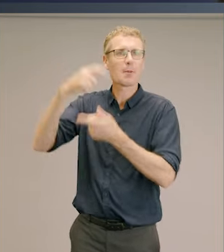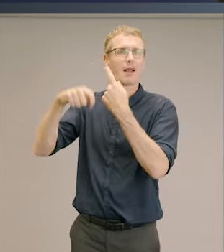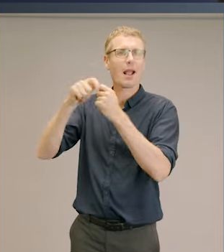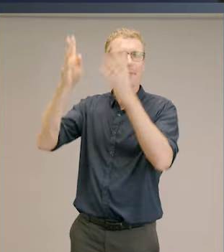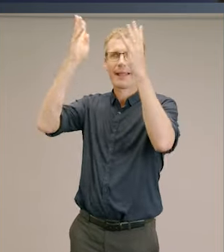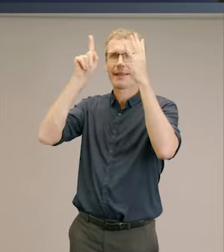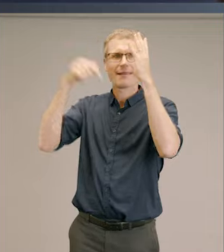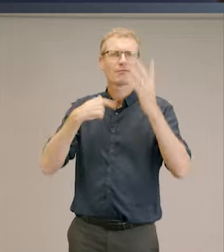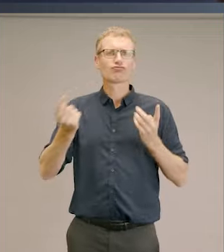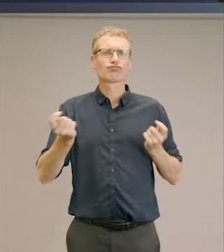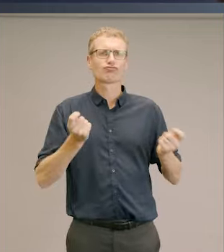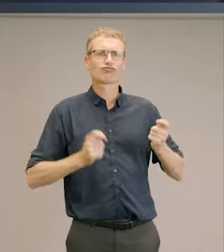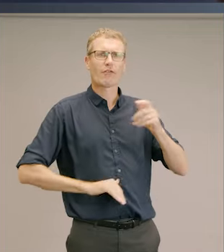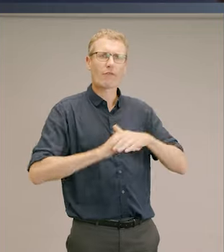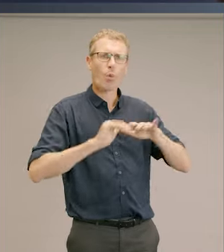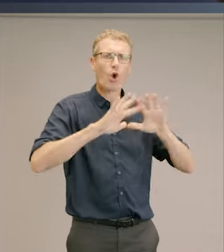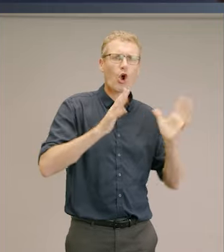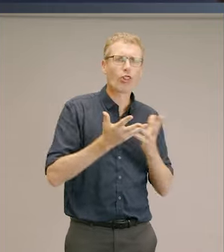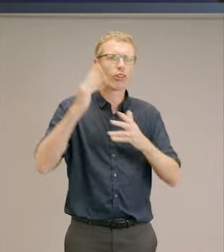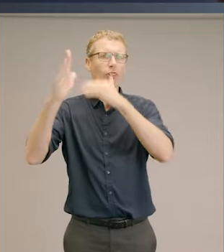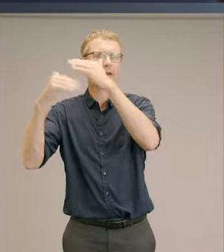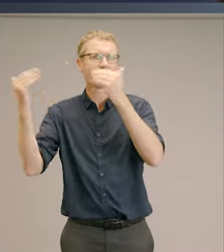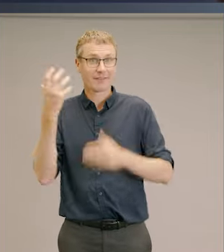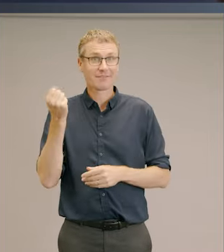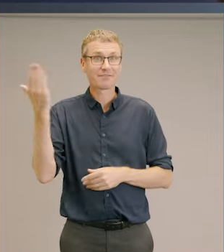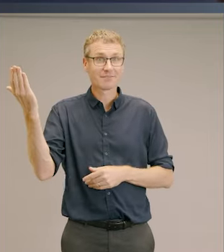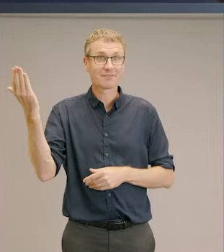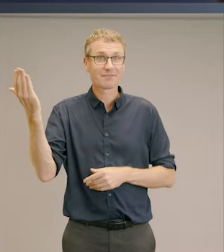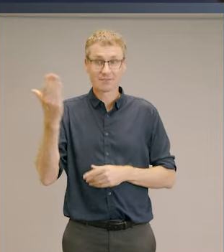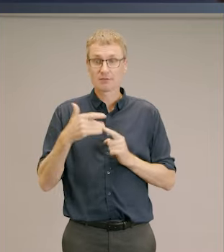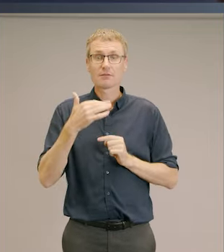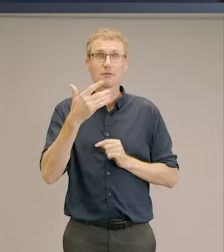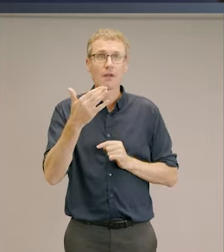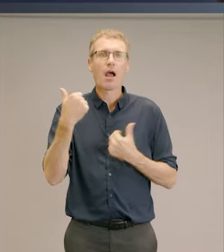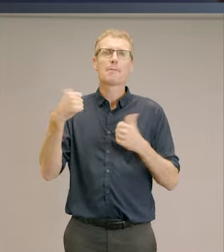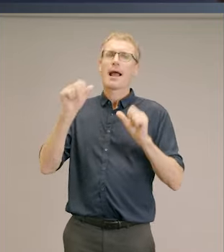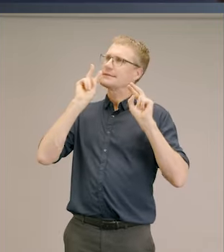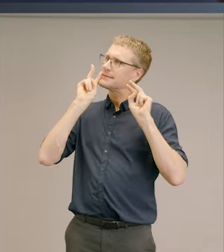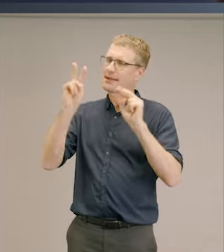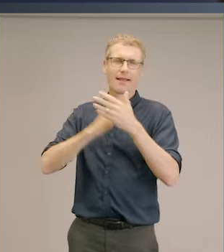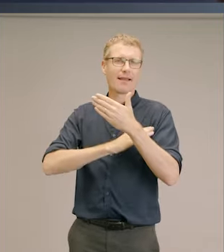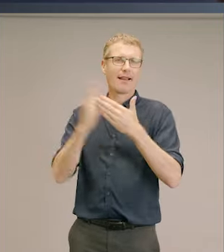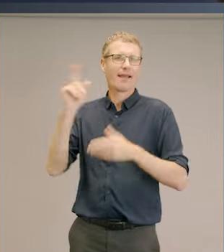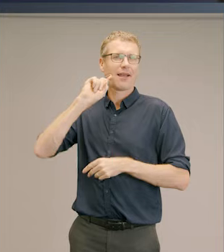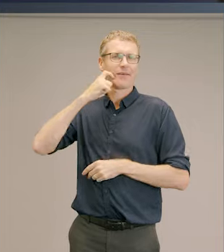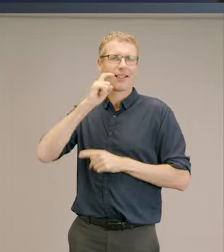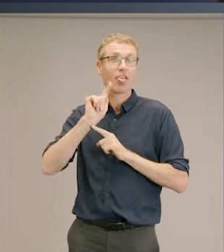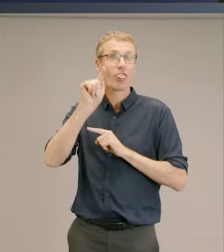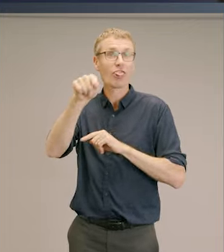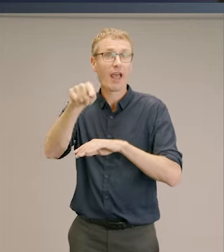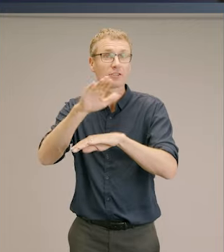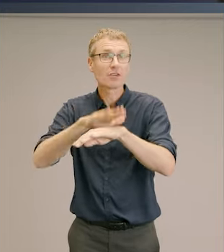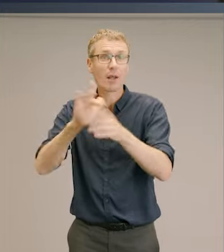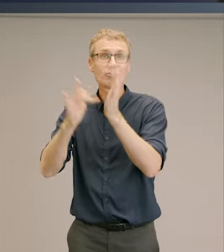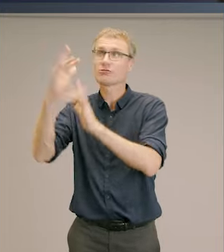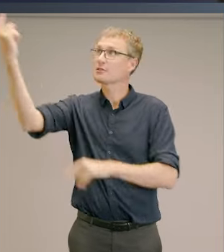Jesus has become king over the whole earth and heaven. And one day we'll see that in all its fullness